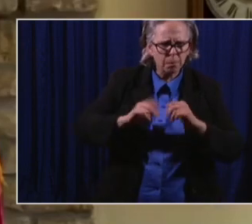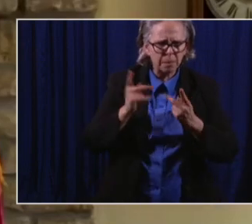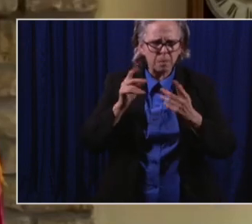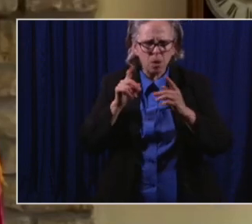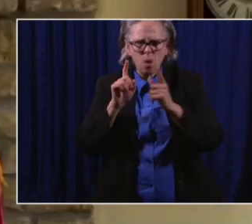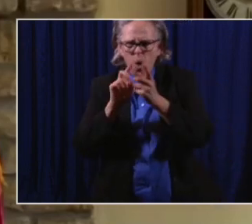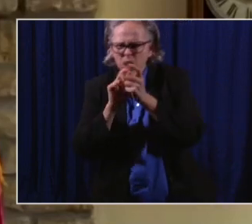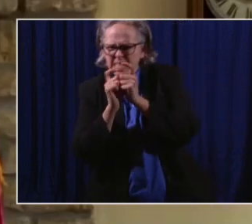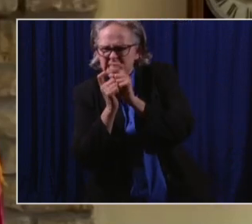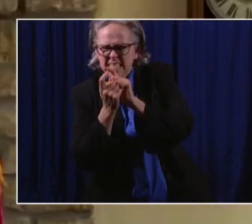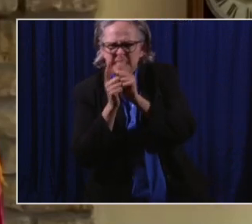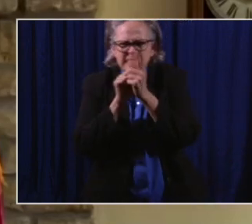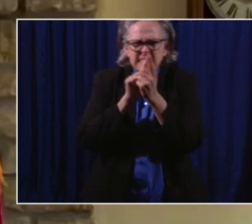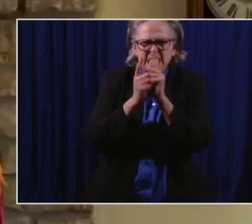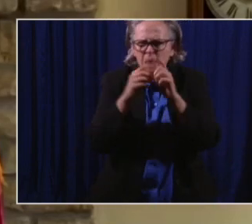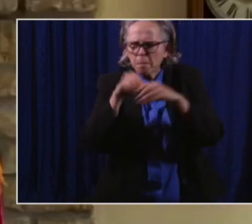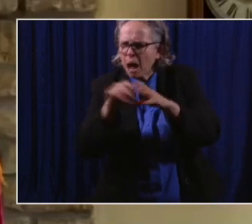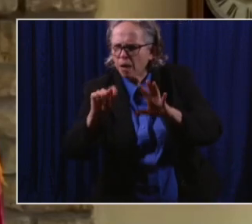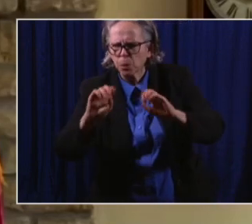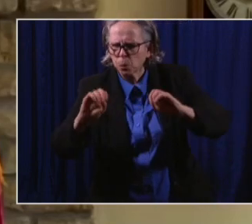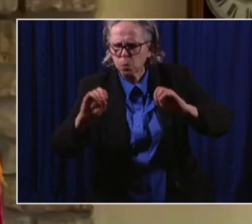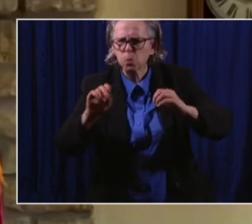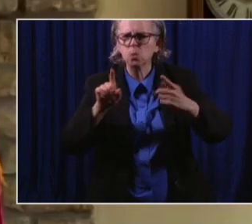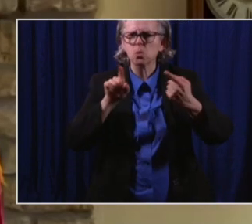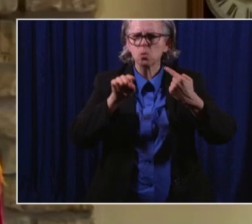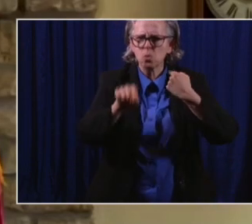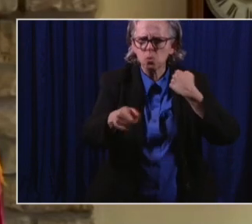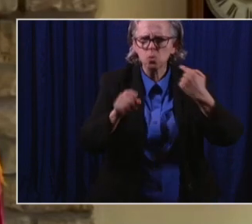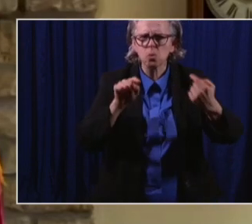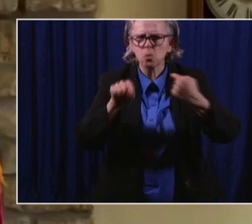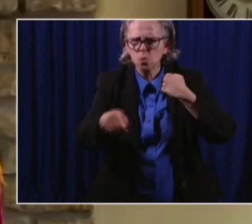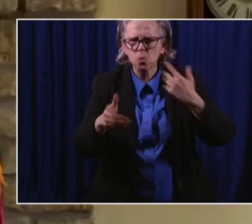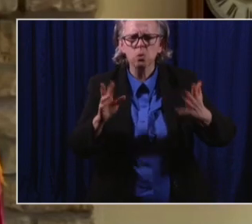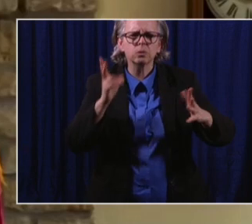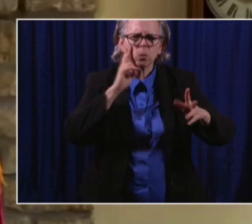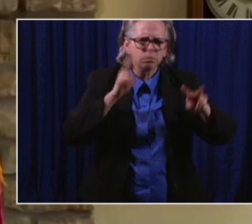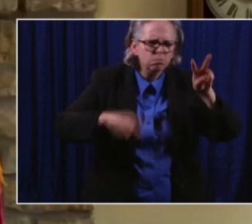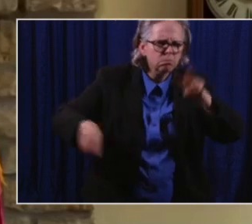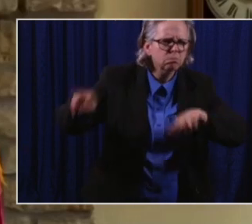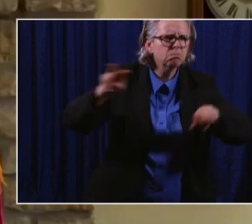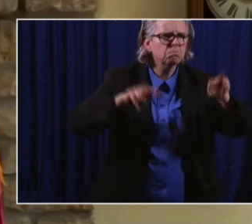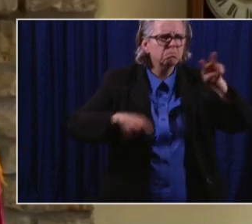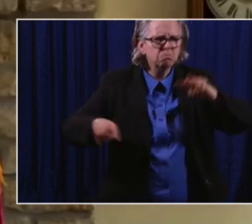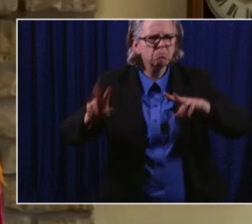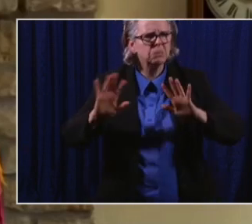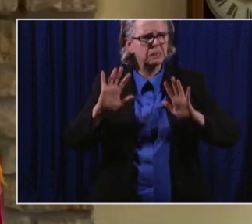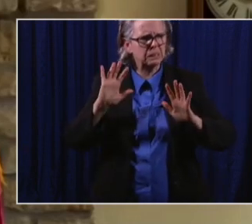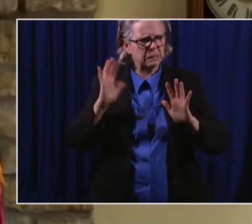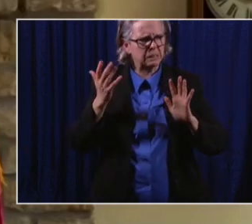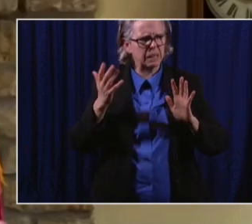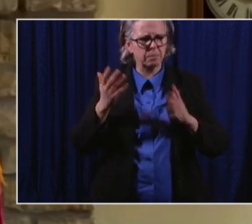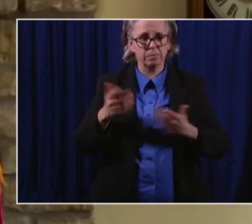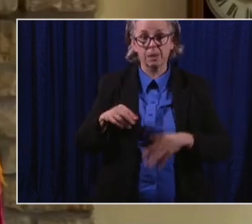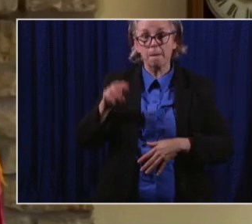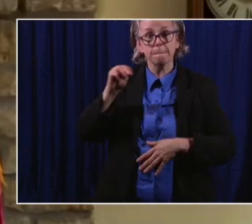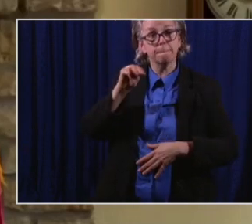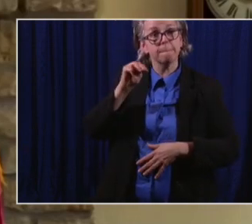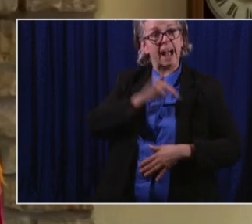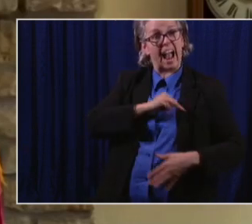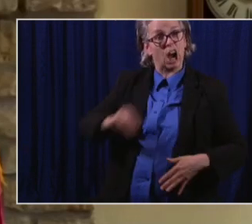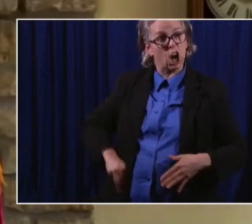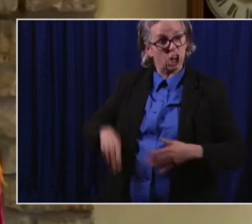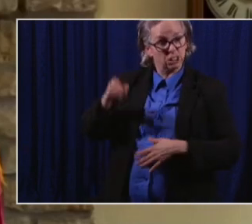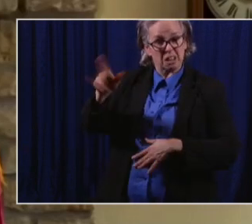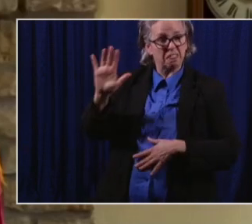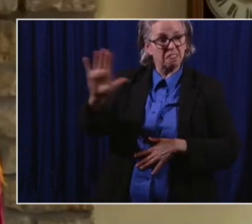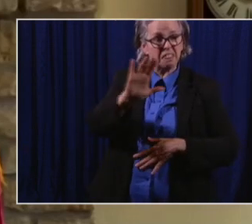there and were able to observe that. The mayors and their health departments, we were able to